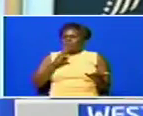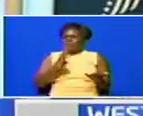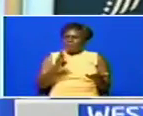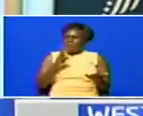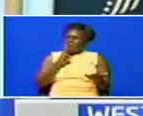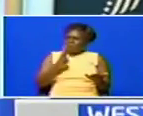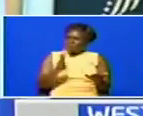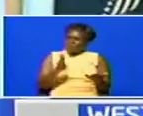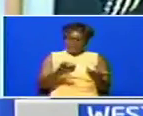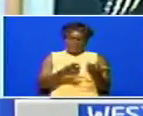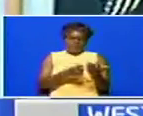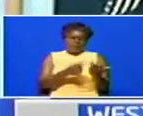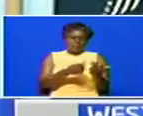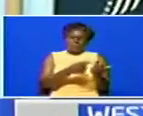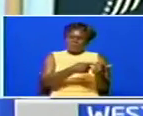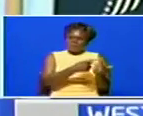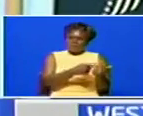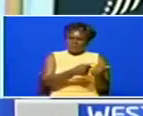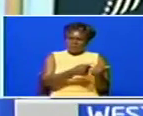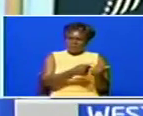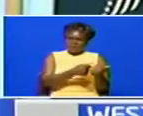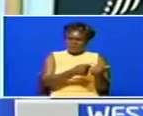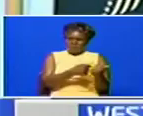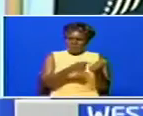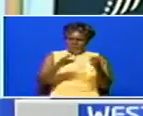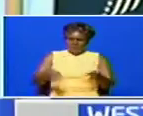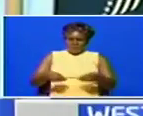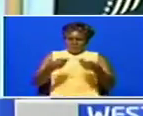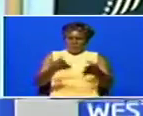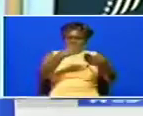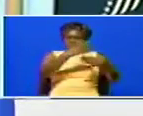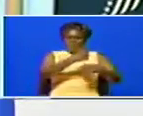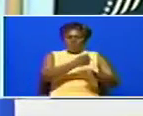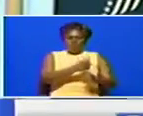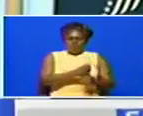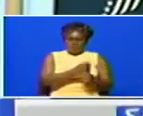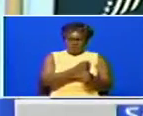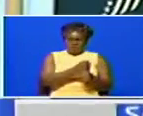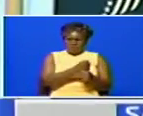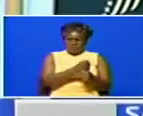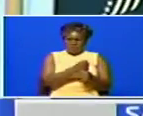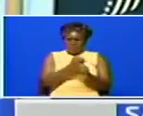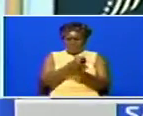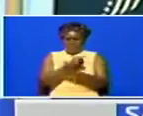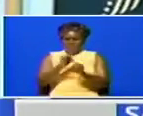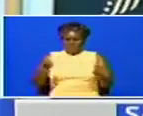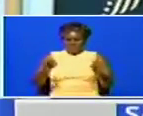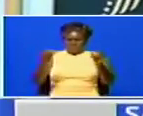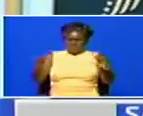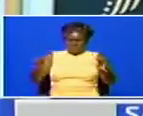and will be counted in a manner that gives confidence through transparency and